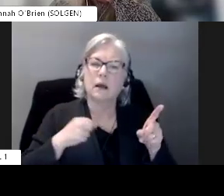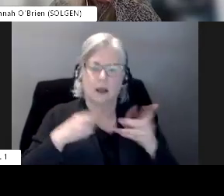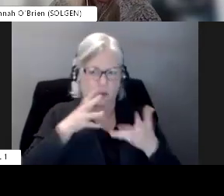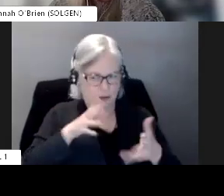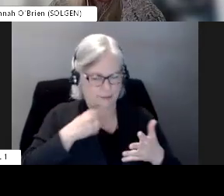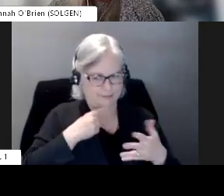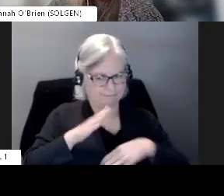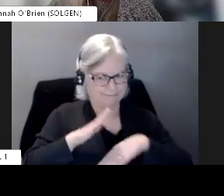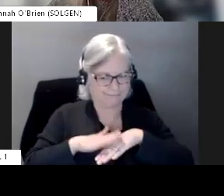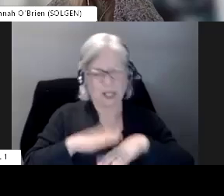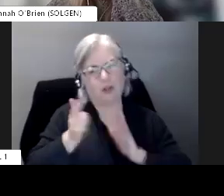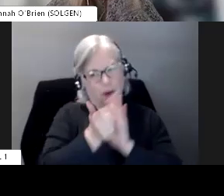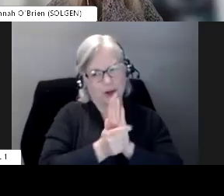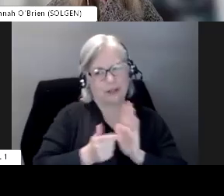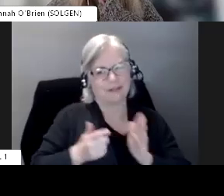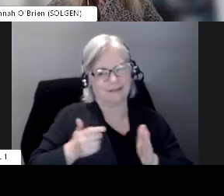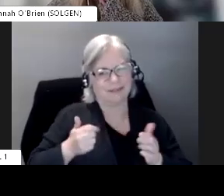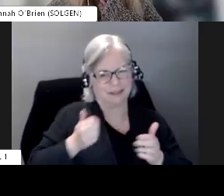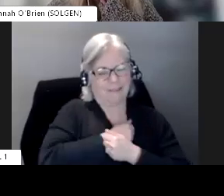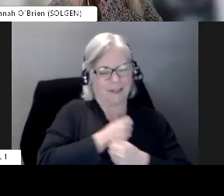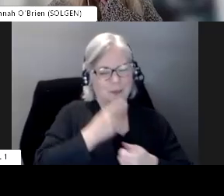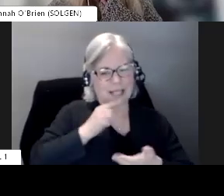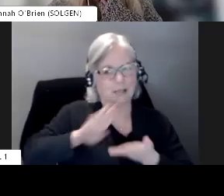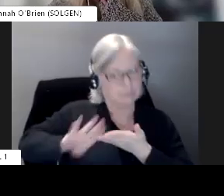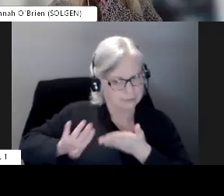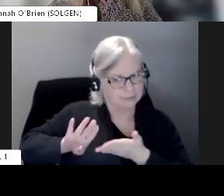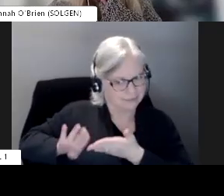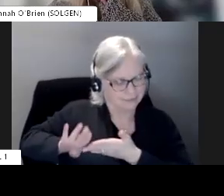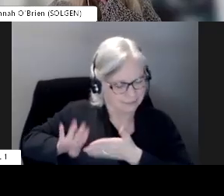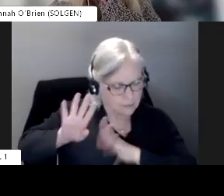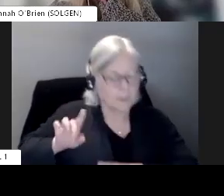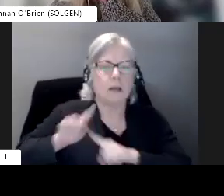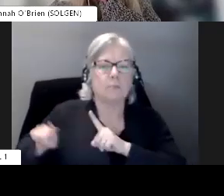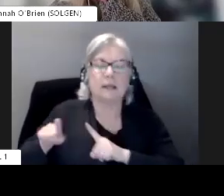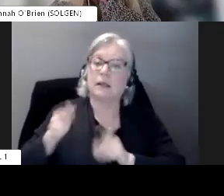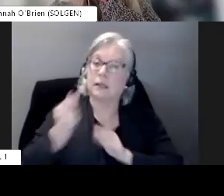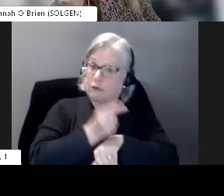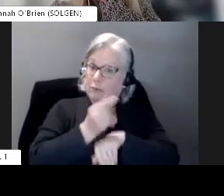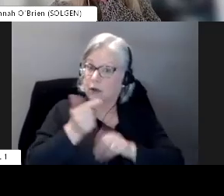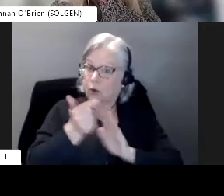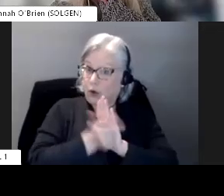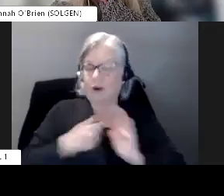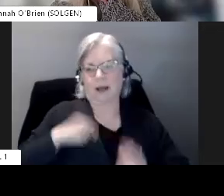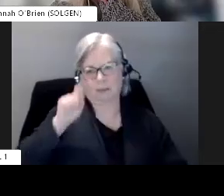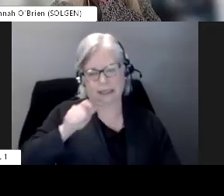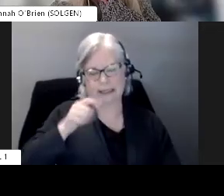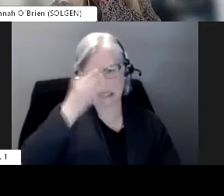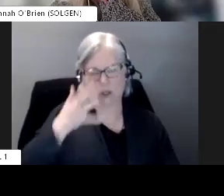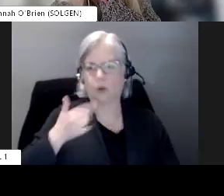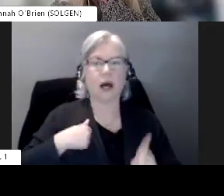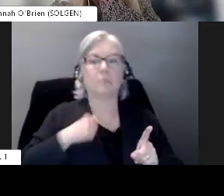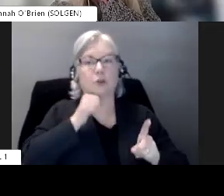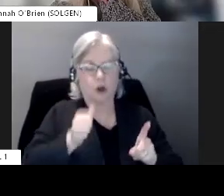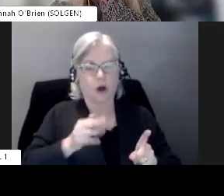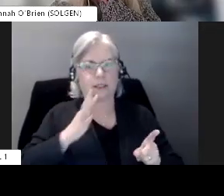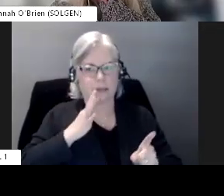disclaimers because lawyers love disclaimers. First of all, as a government lawyer, I'm supposed to tell you that I'm not speaking